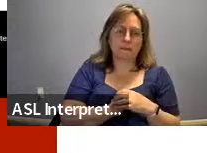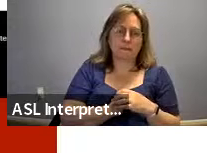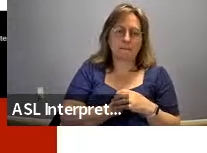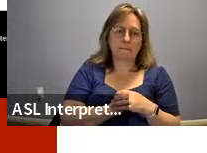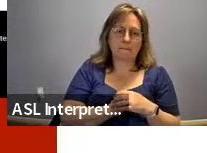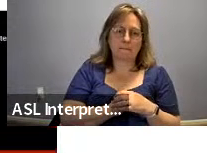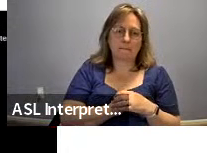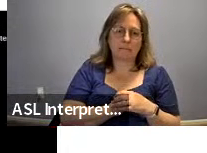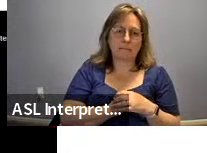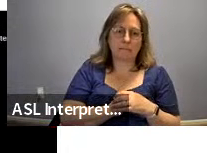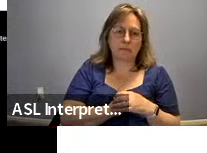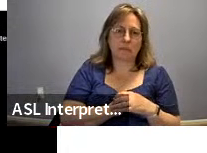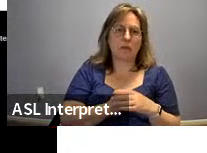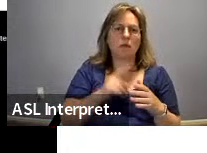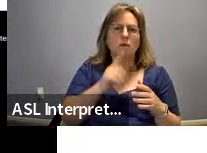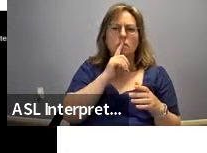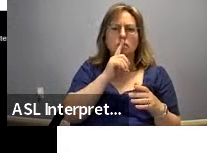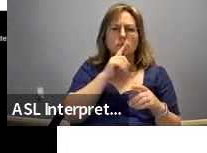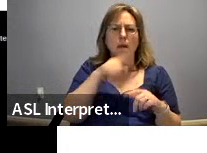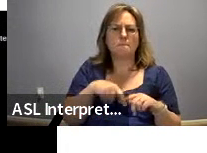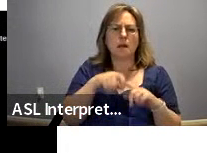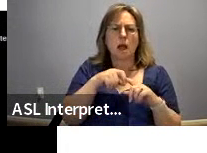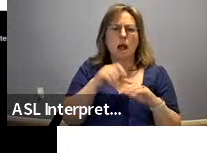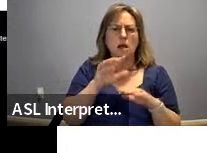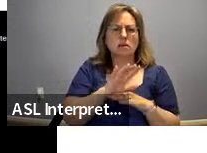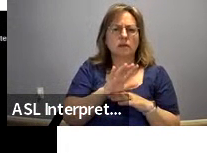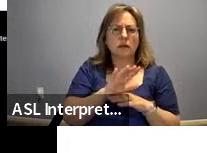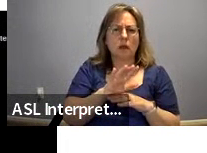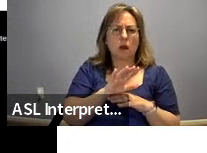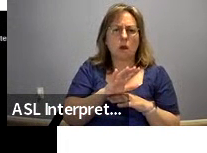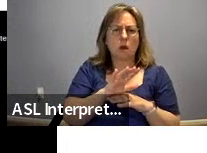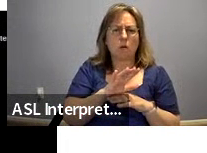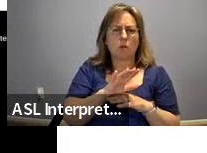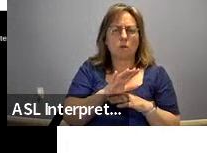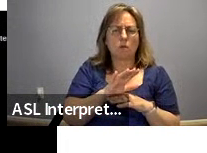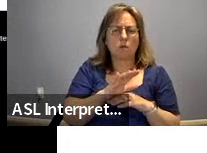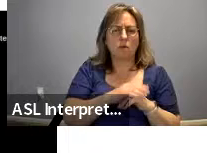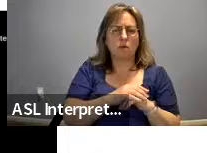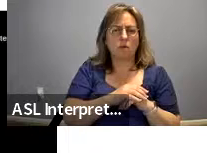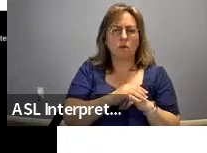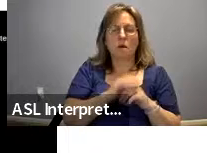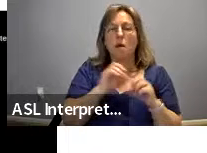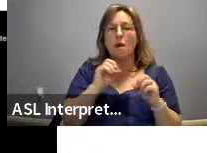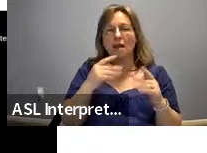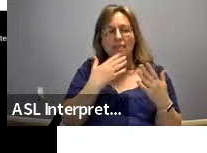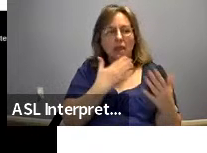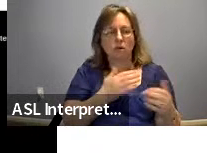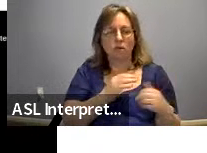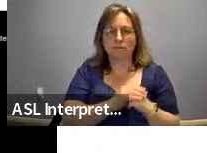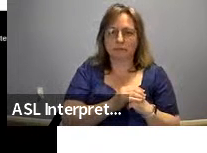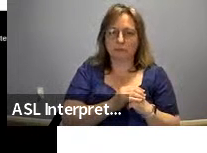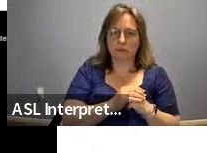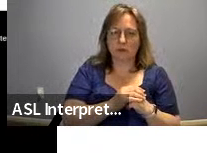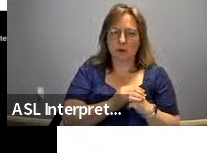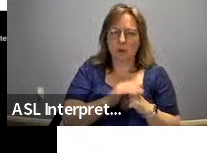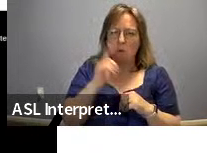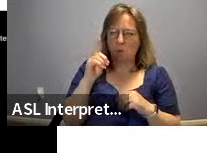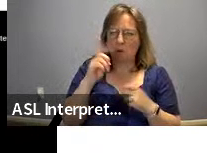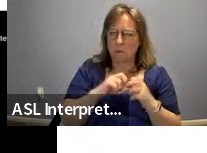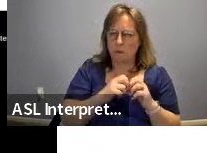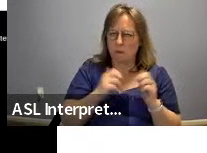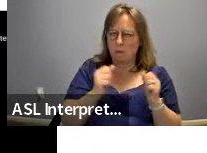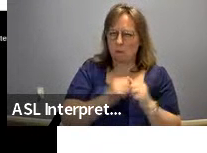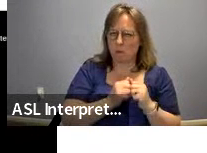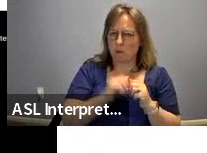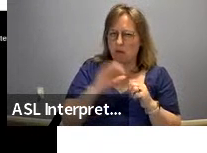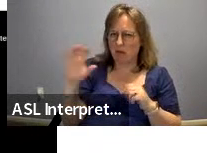Hello, and actually, if we can pause the video for just a second. How to change. Thank you. So one quirk of Canvas is that